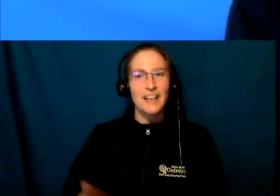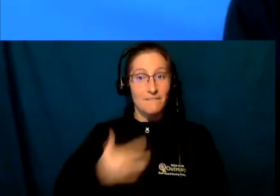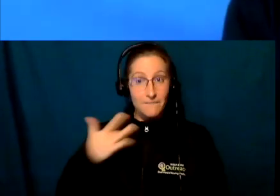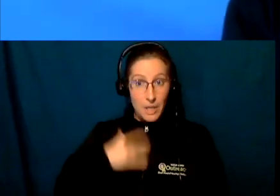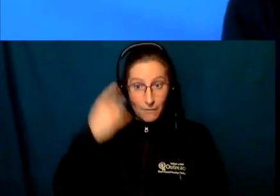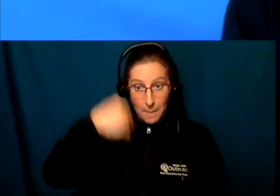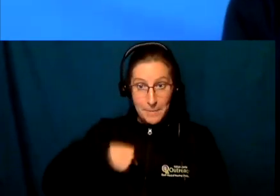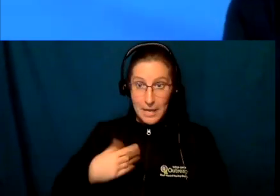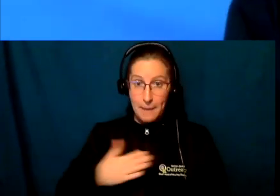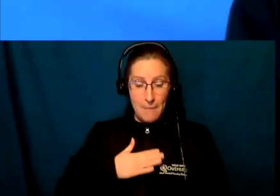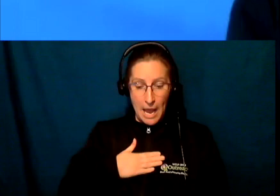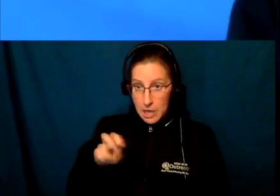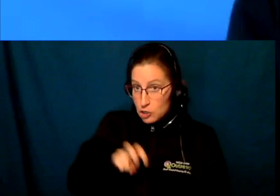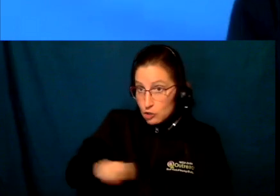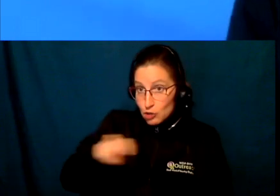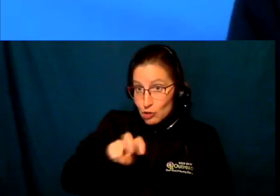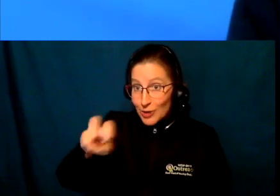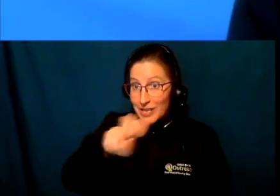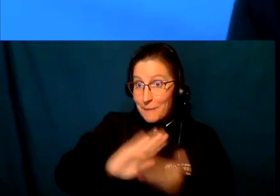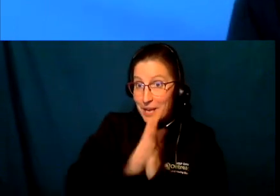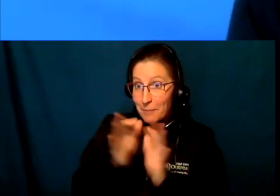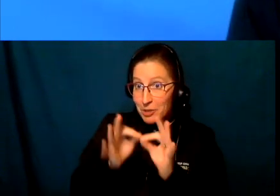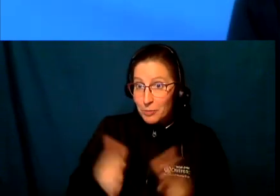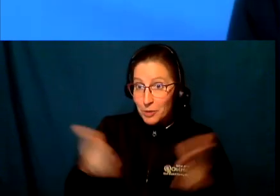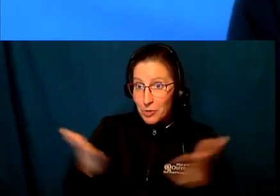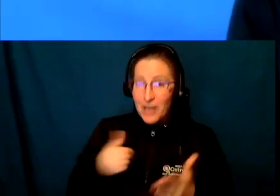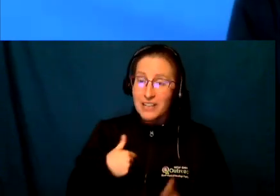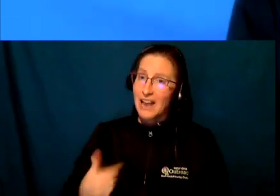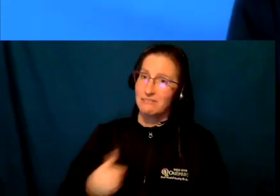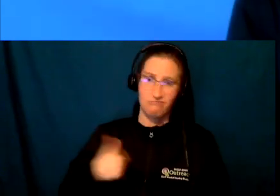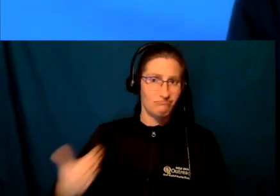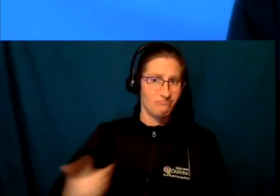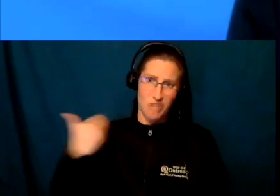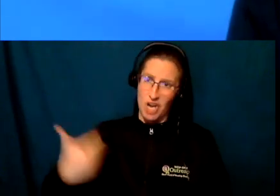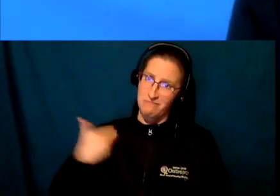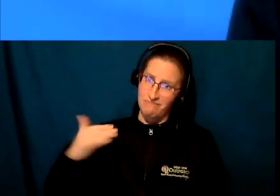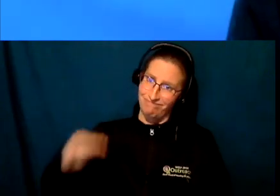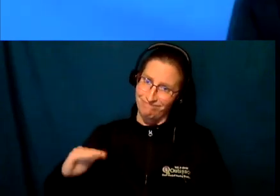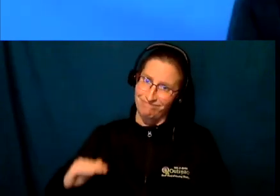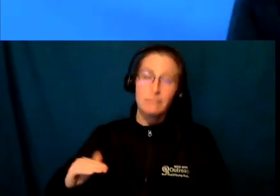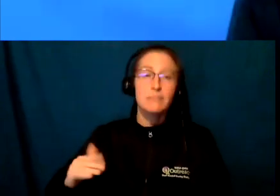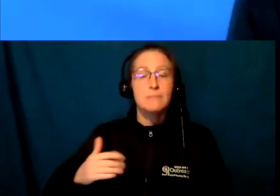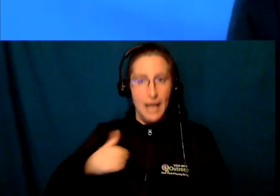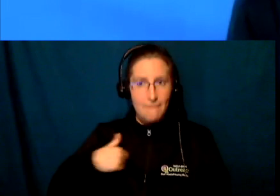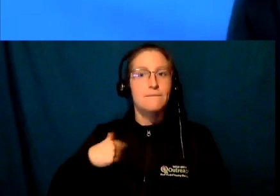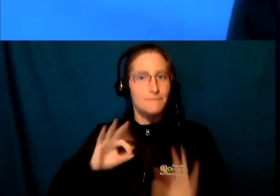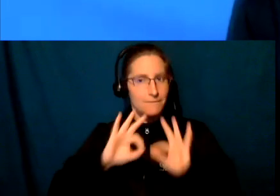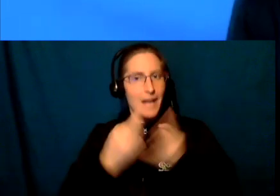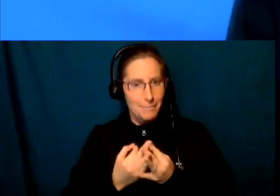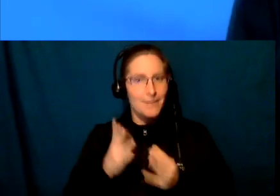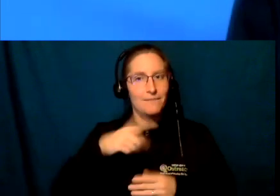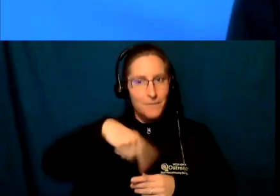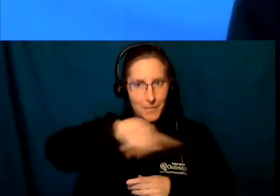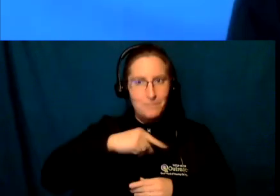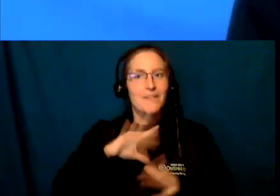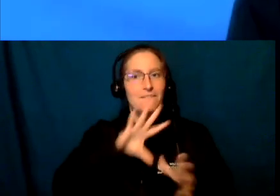my journey to becoming an interpreter started when I was pretty young. I have some relatives who are involved in the deaf